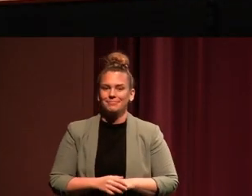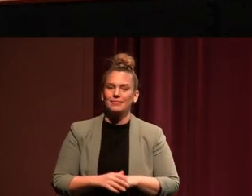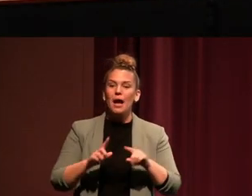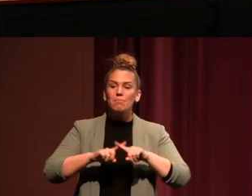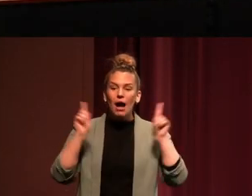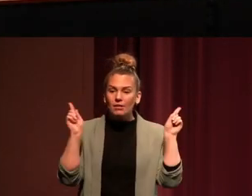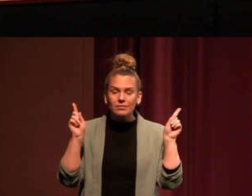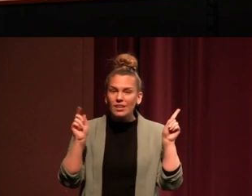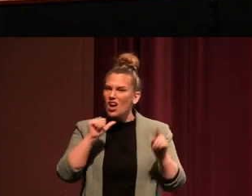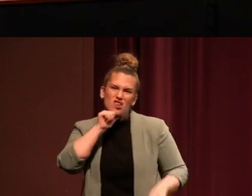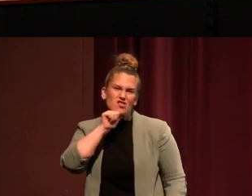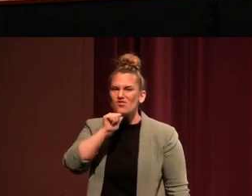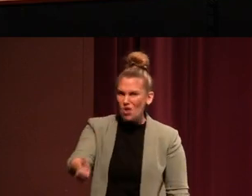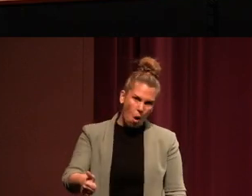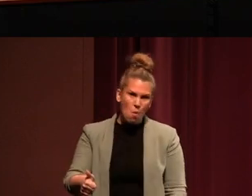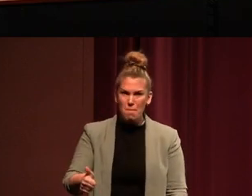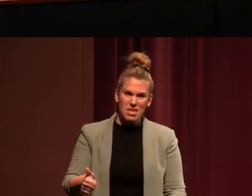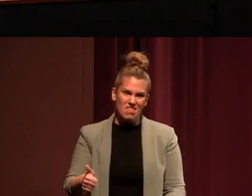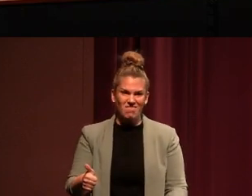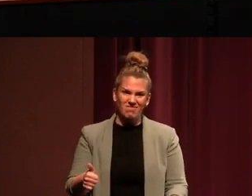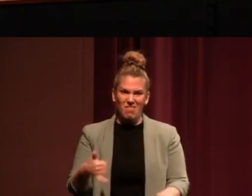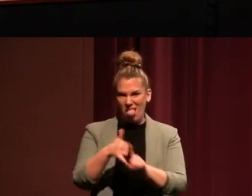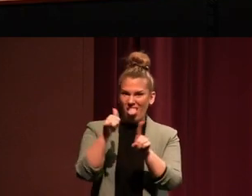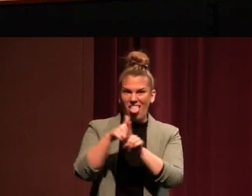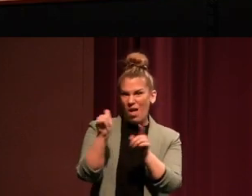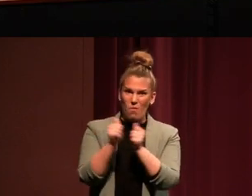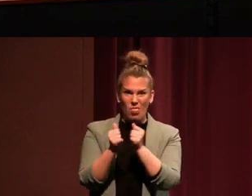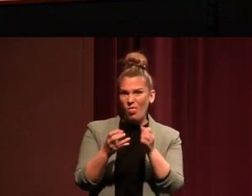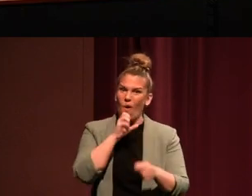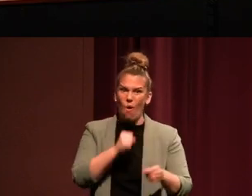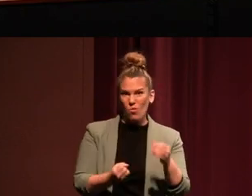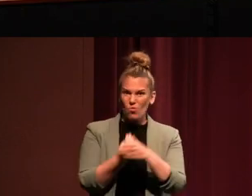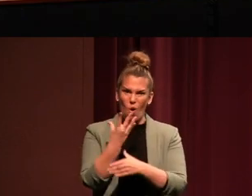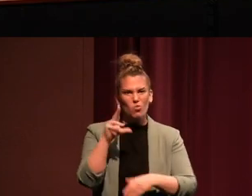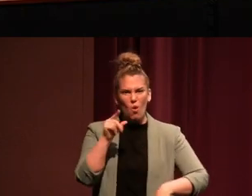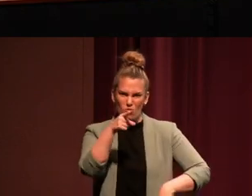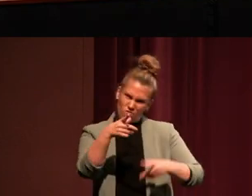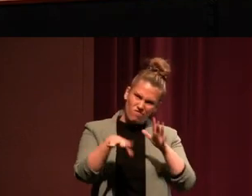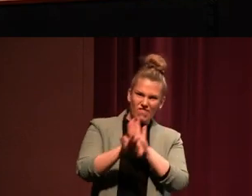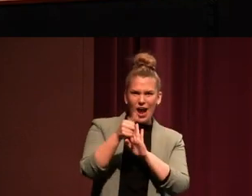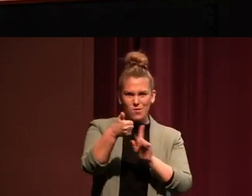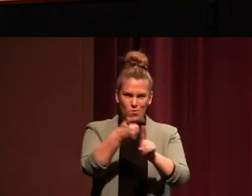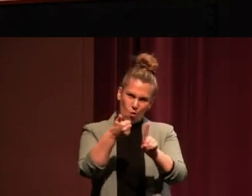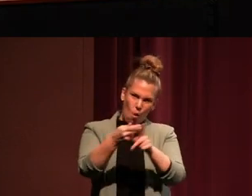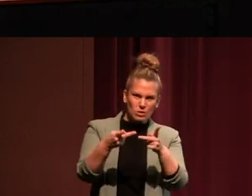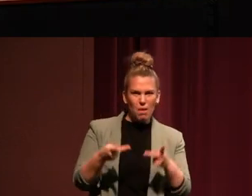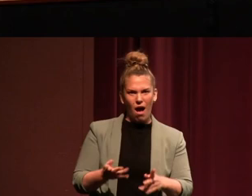But don't be messing with the old growth. Find your own spot.